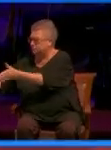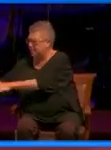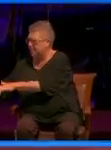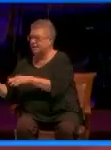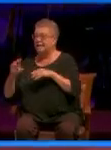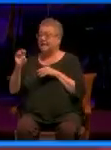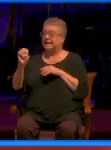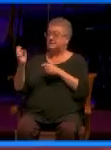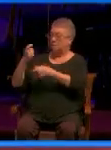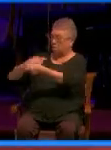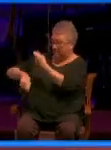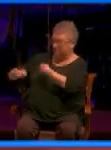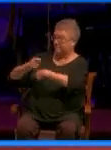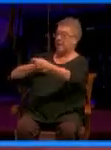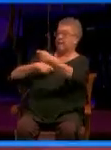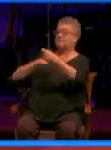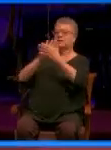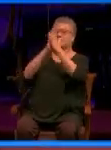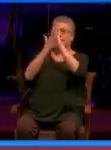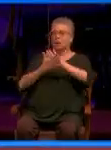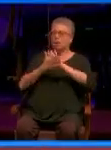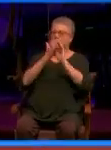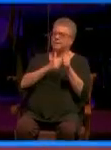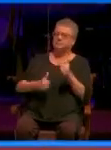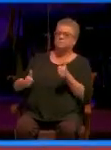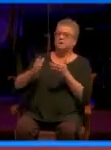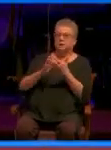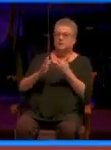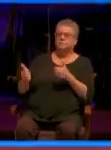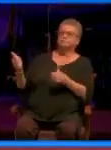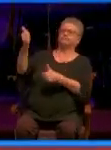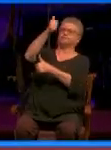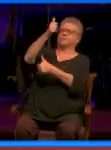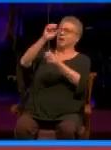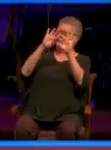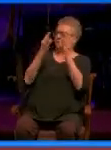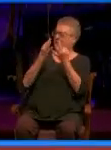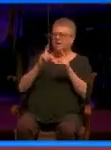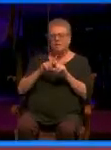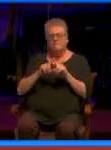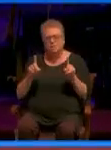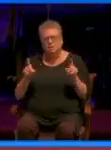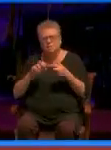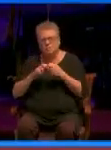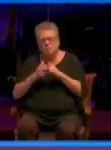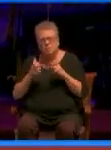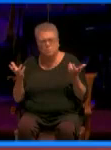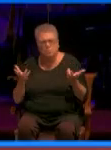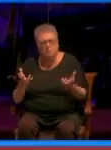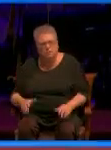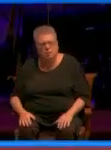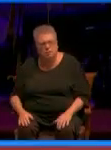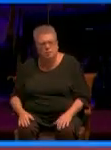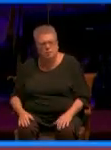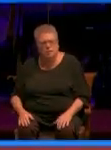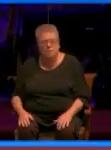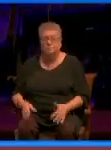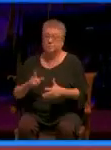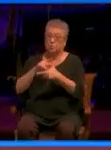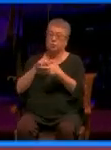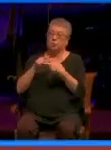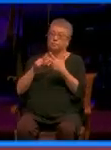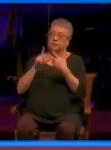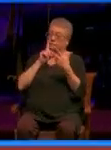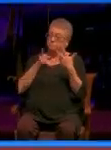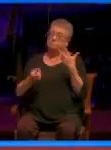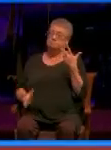step in and be the head of the family, the patriarch of the family. The problem is, well, there are three problems,